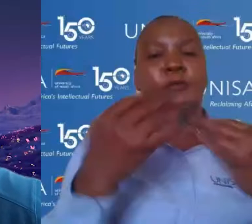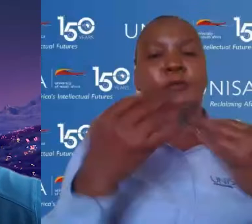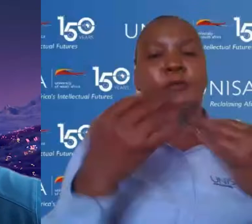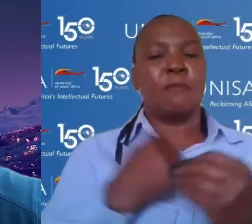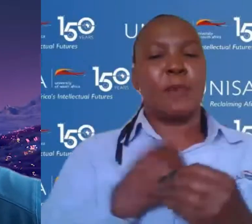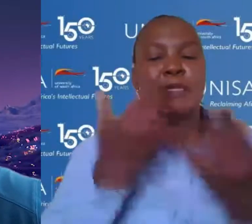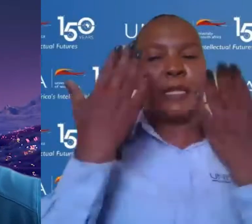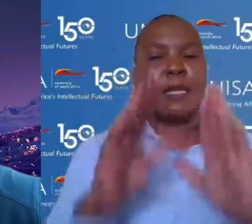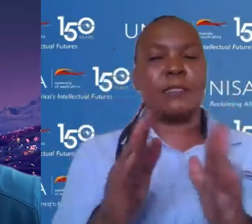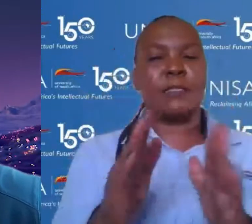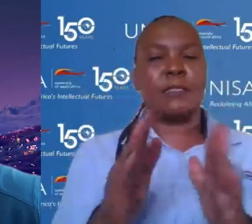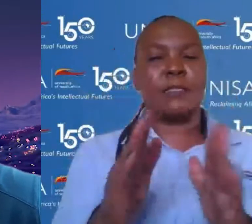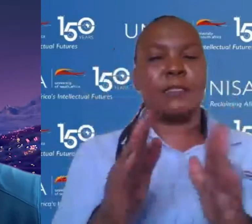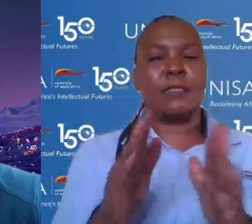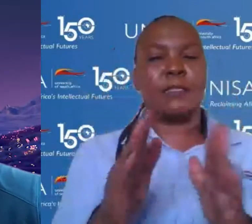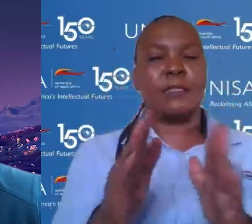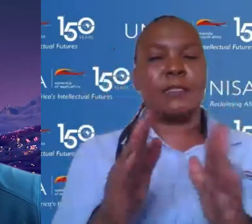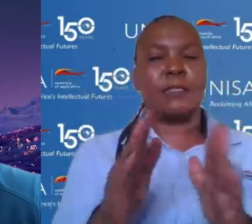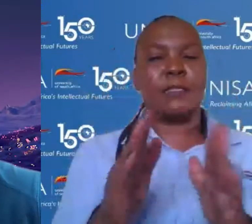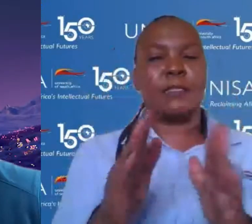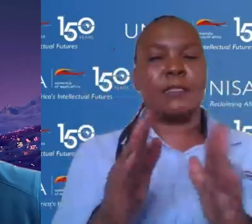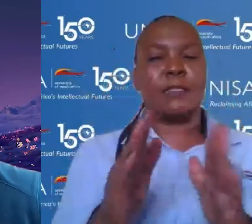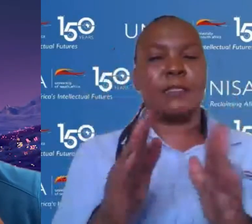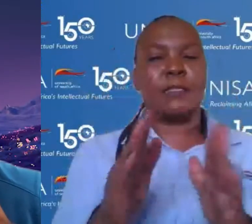weeks. Wow, and you're fully registered.